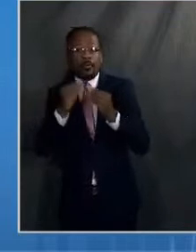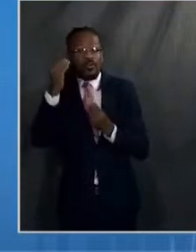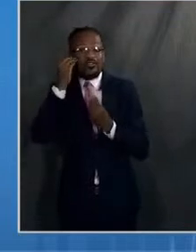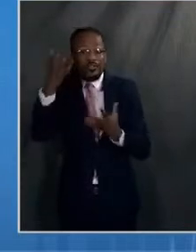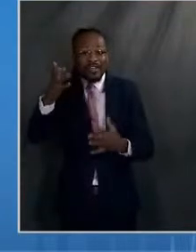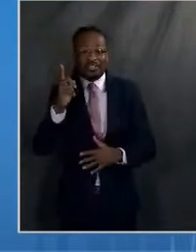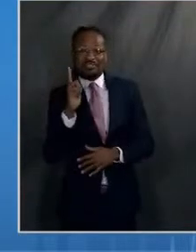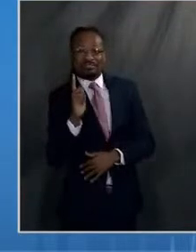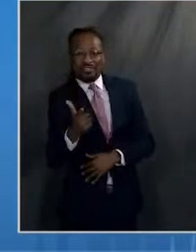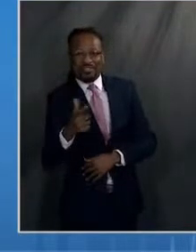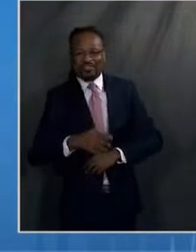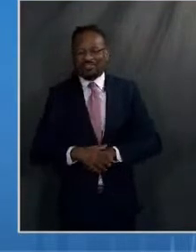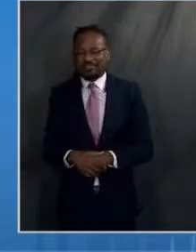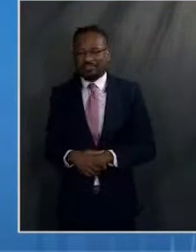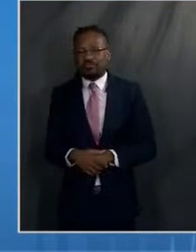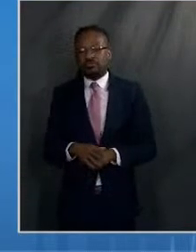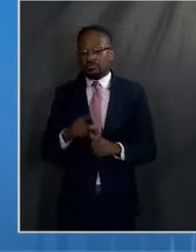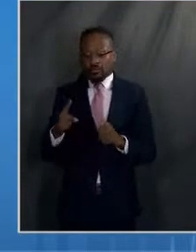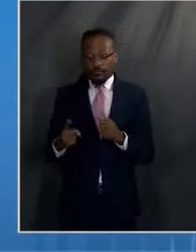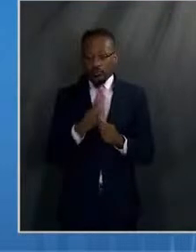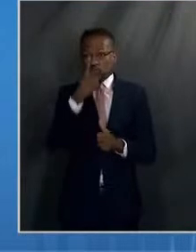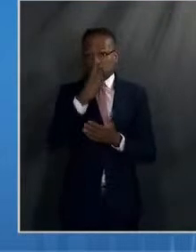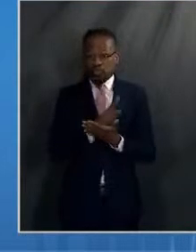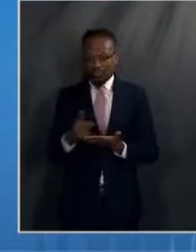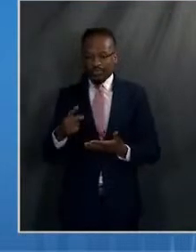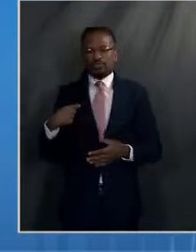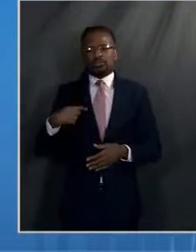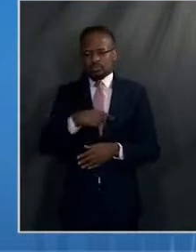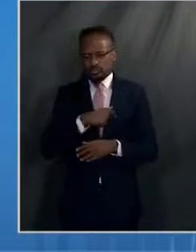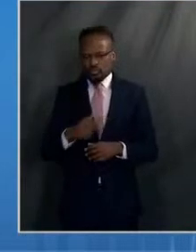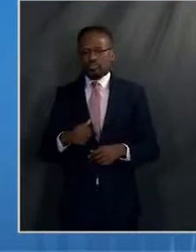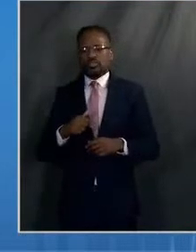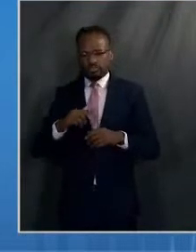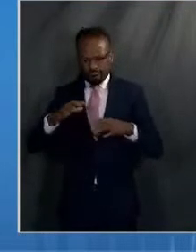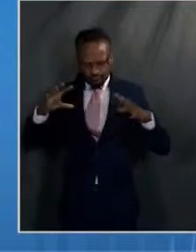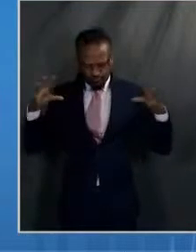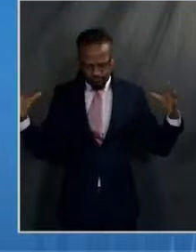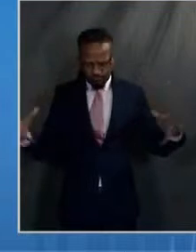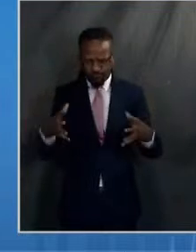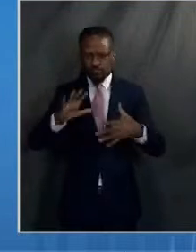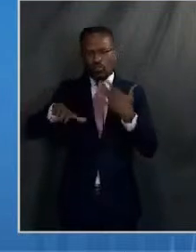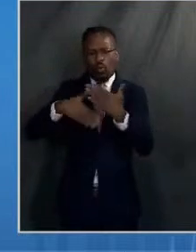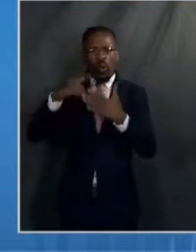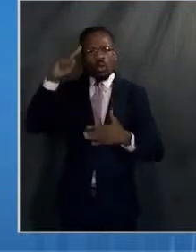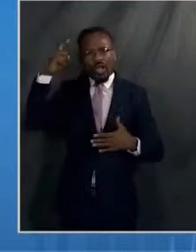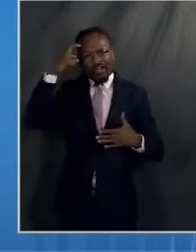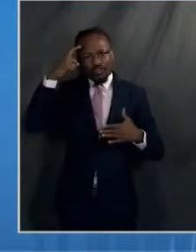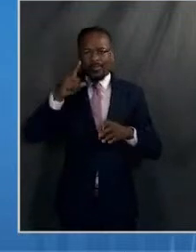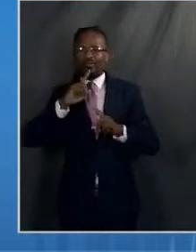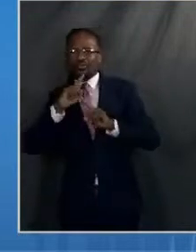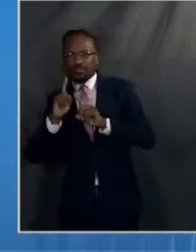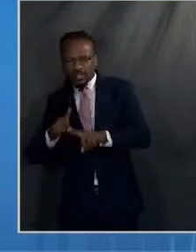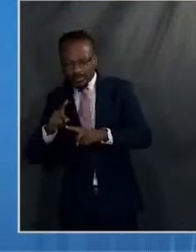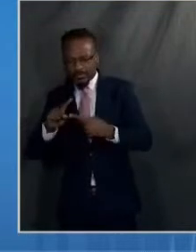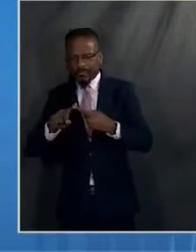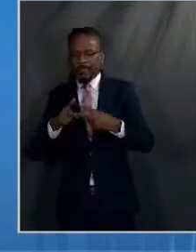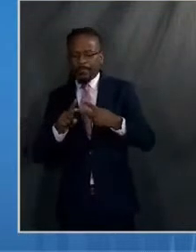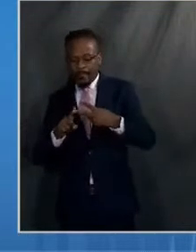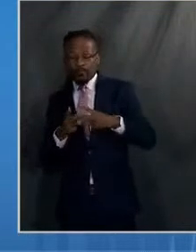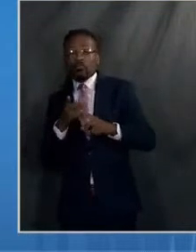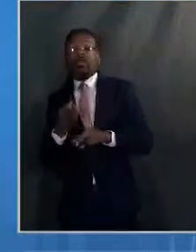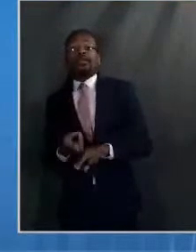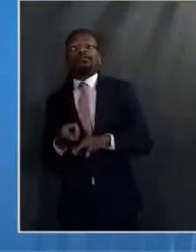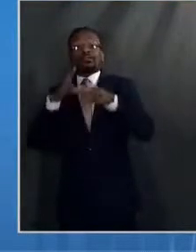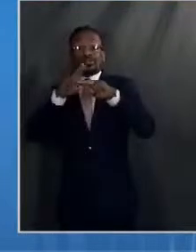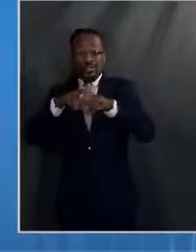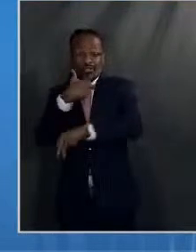So, across the first 2 weeks, we've activated a whole of government response. We have increased vaccine supply,